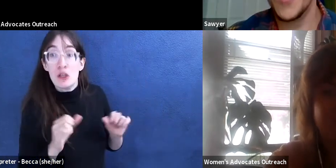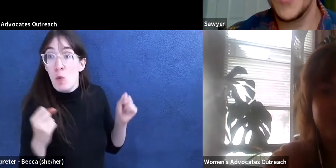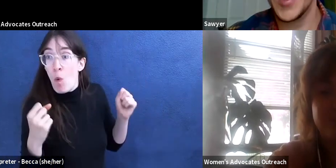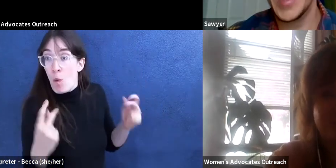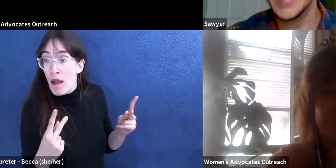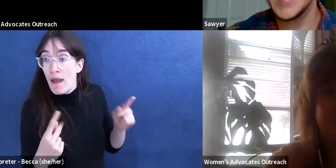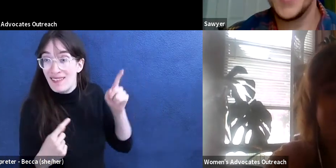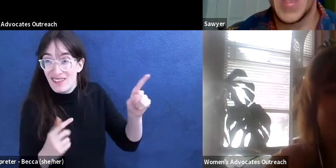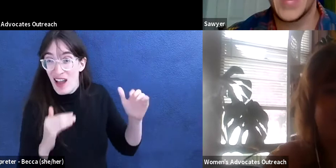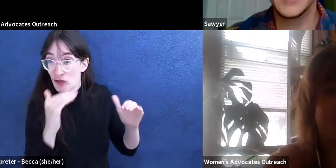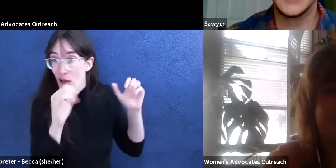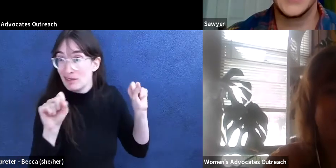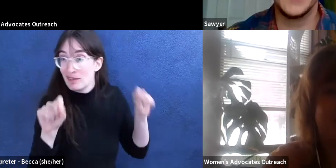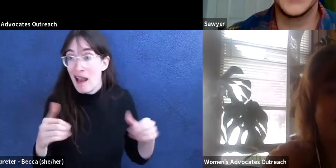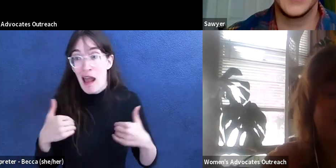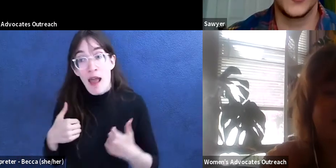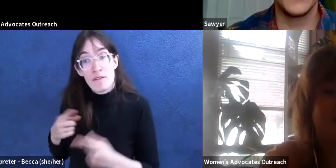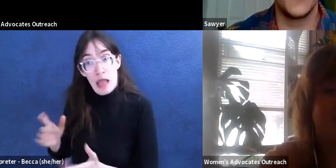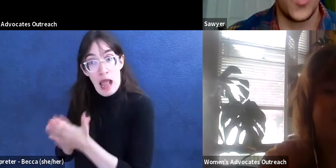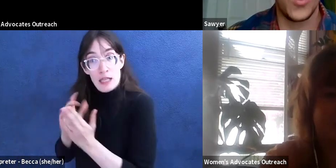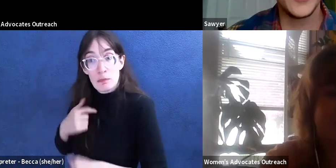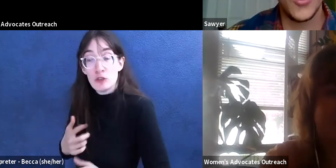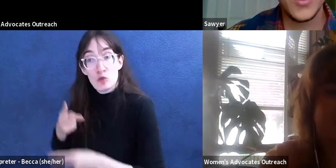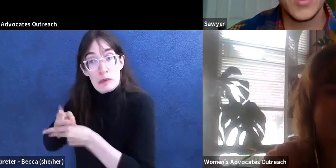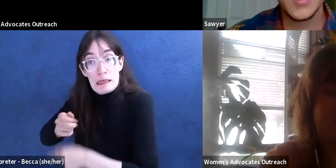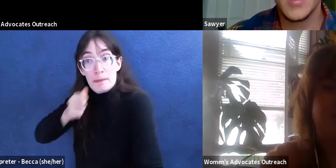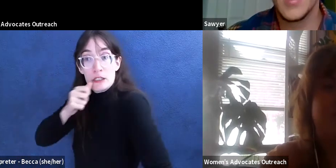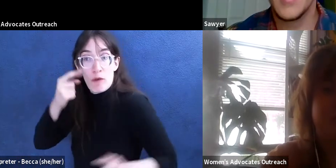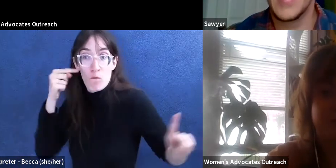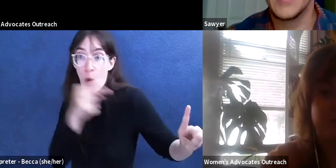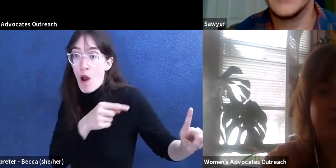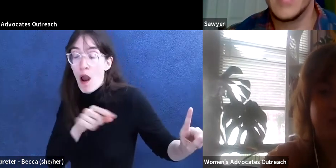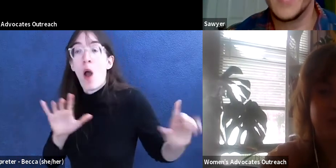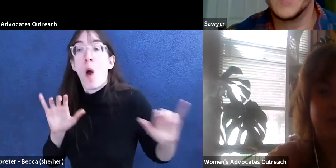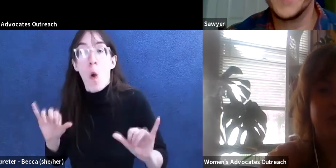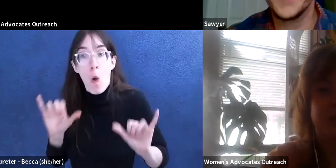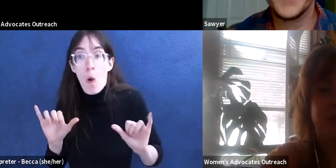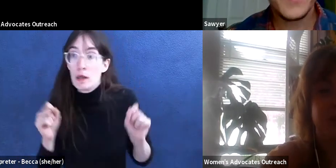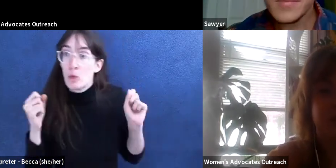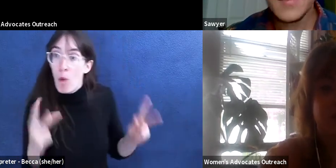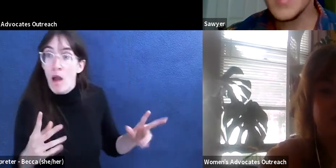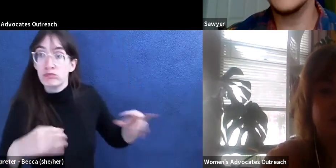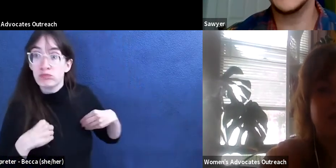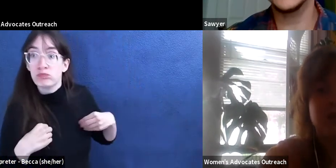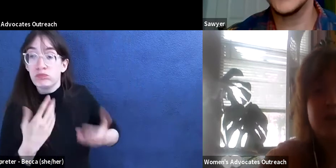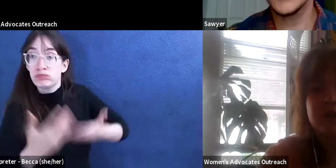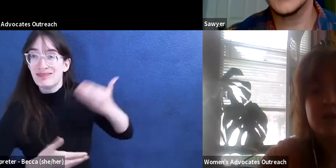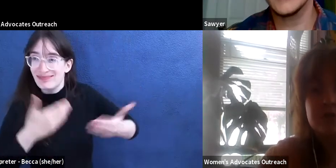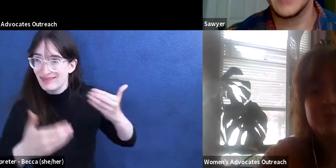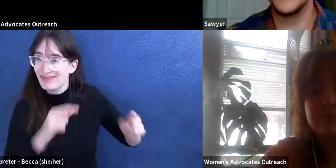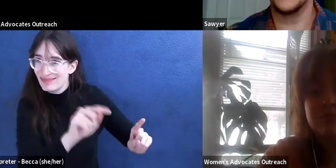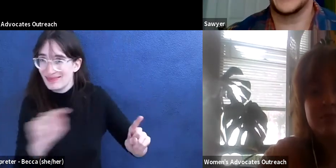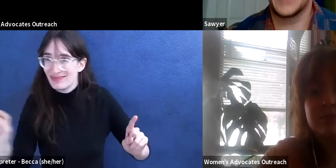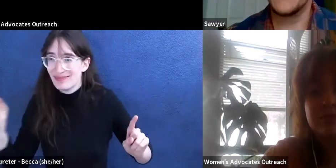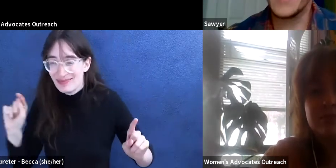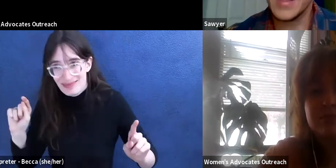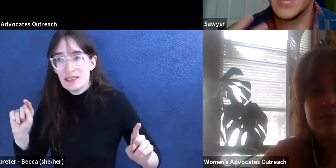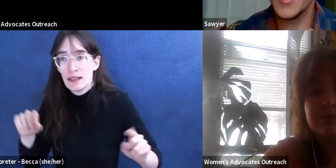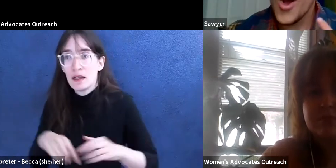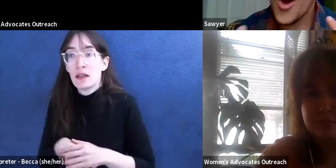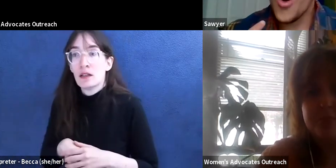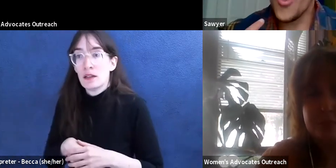this section is in the packet that you'll all get. This Stop It Now, Minnesota. These are some